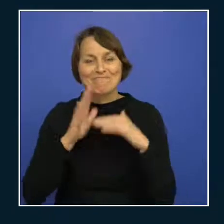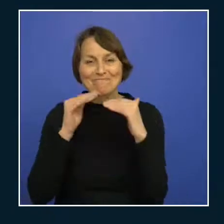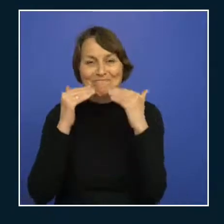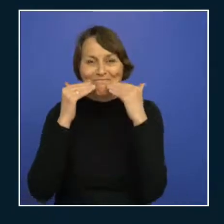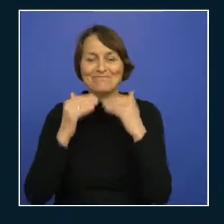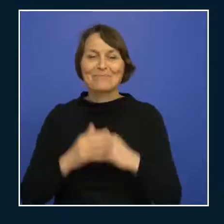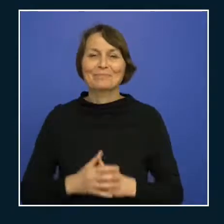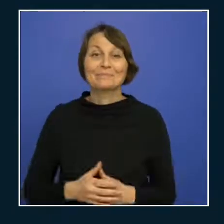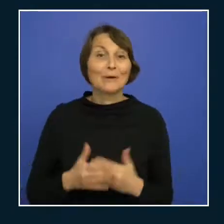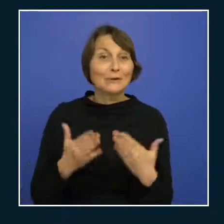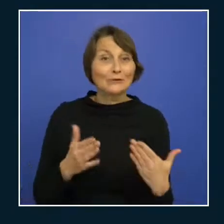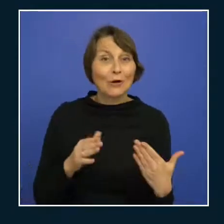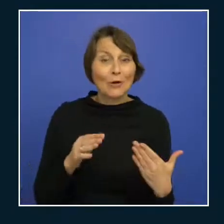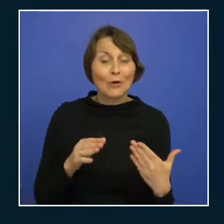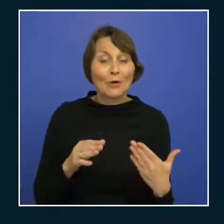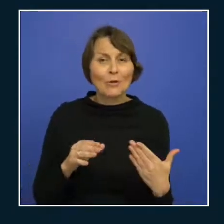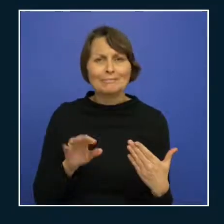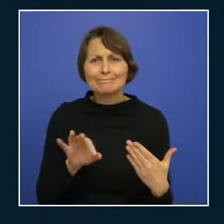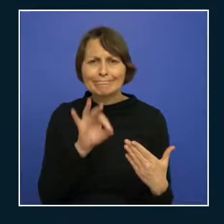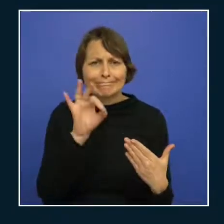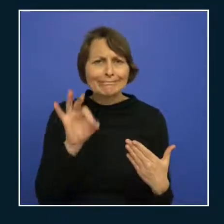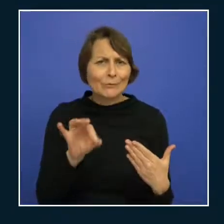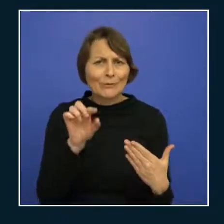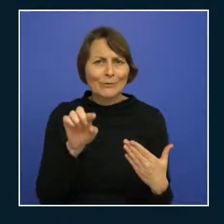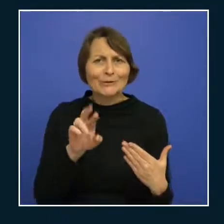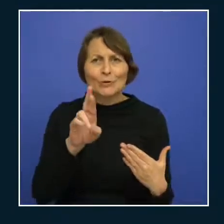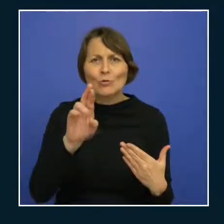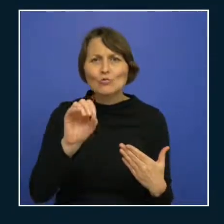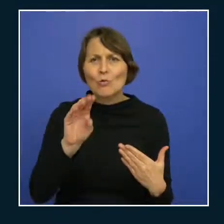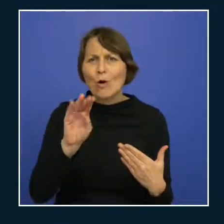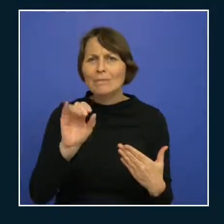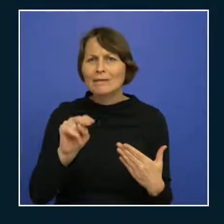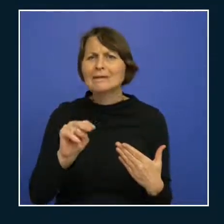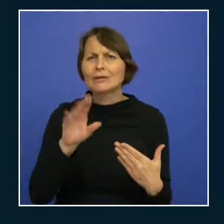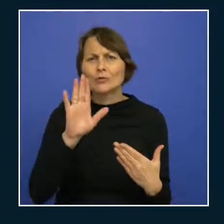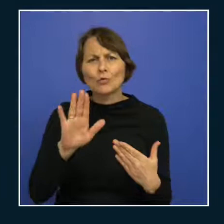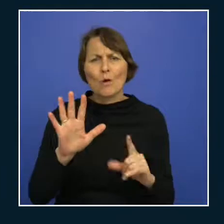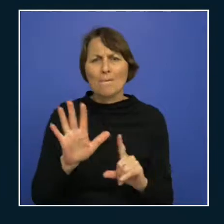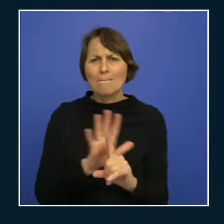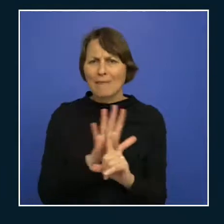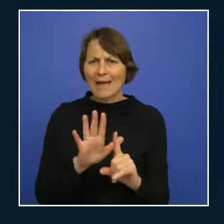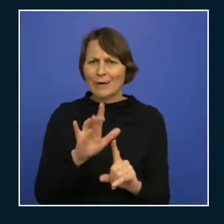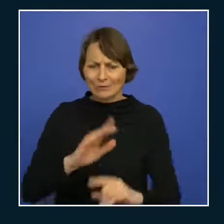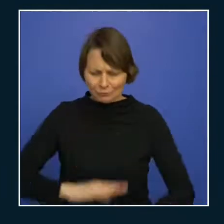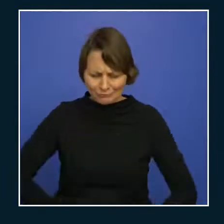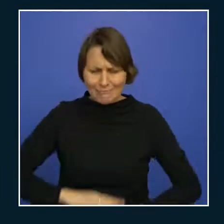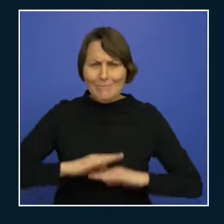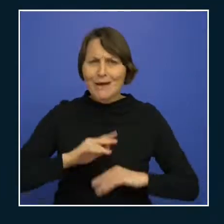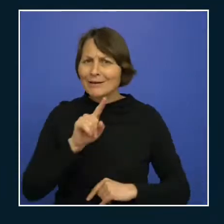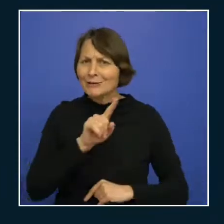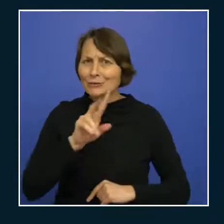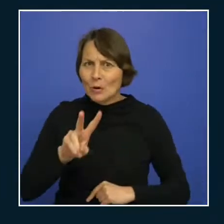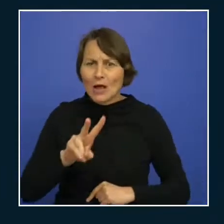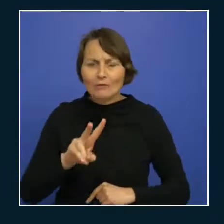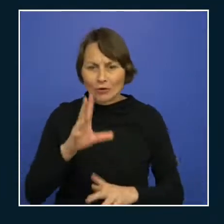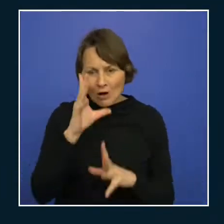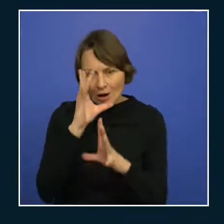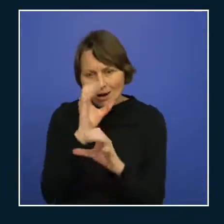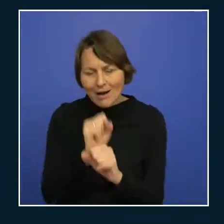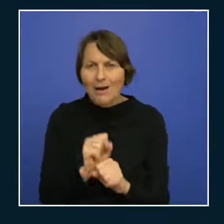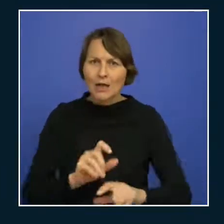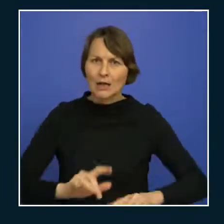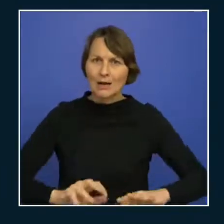So what I wanted to ask you, Ruben, in your bio it says that since the age of 12 you've been into computers and IT and all that